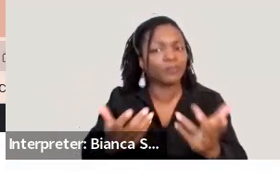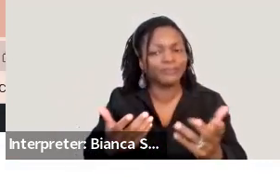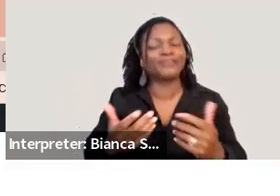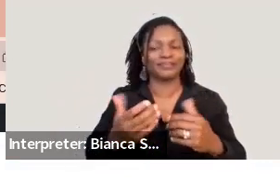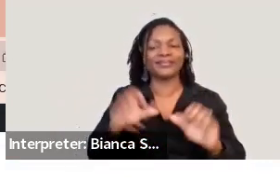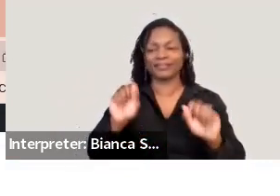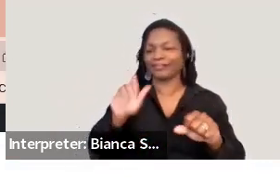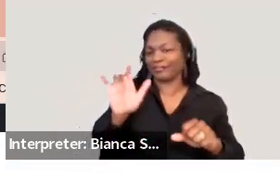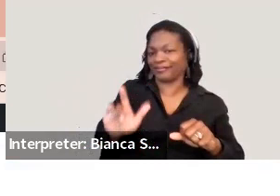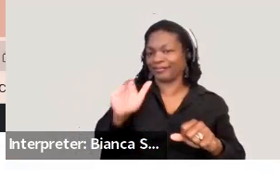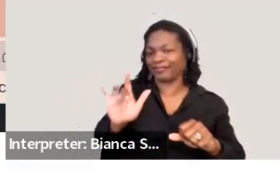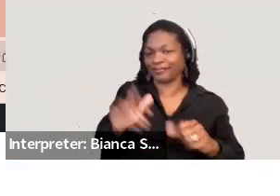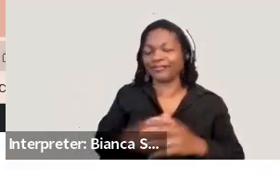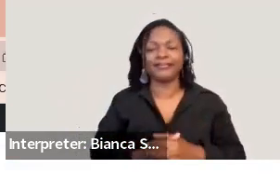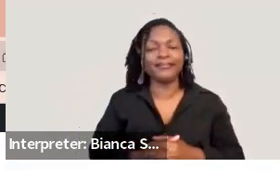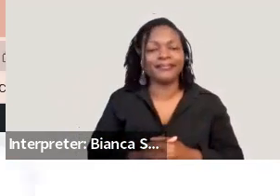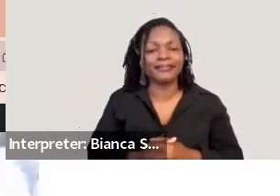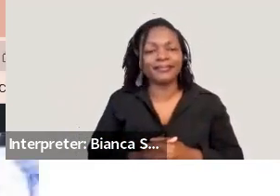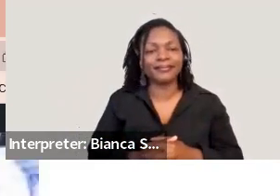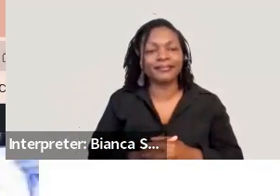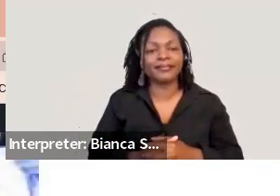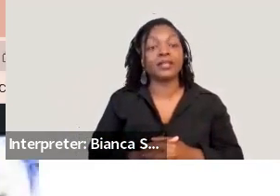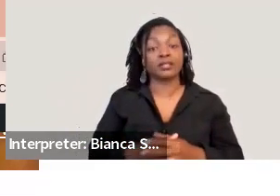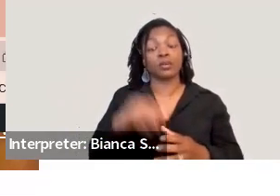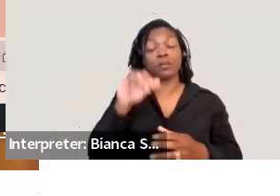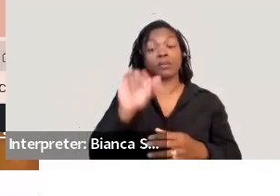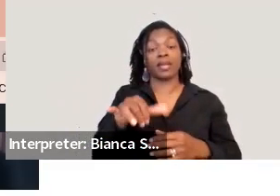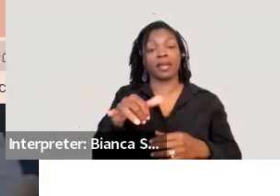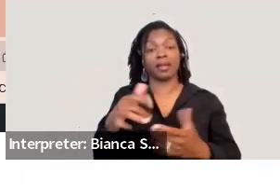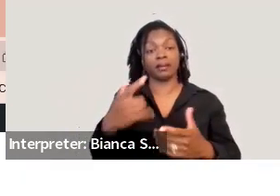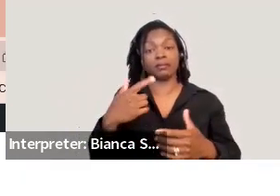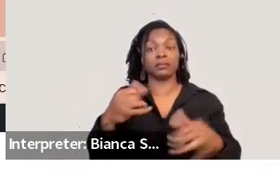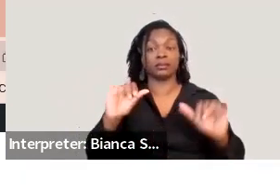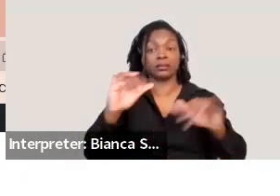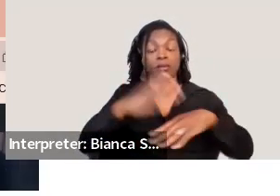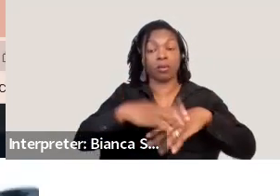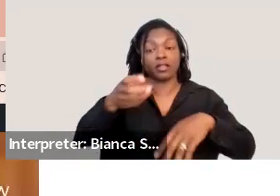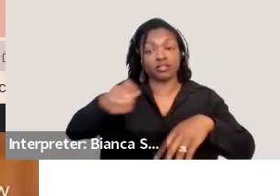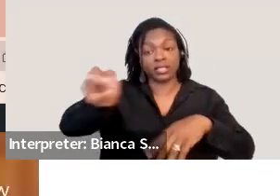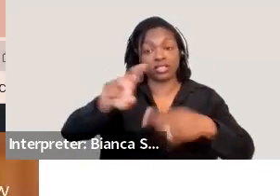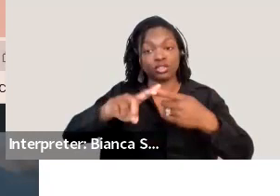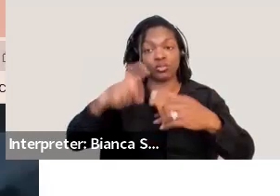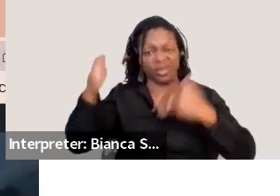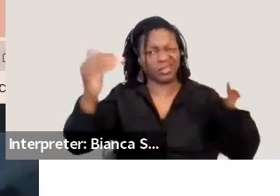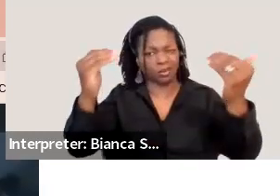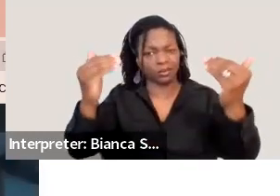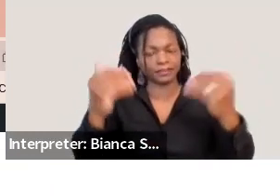So that's one of the pieces on this. So we're still on this transition to adulthood hub.